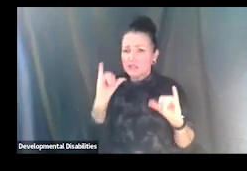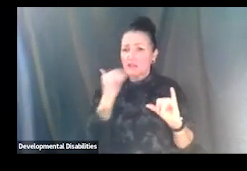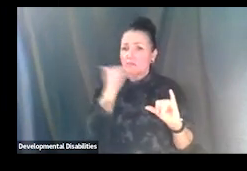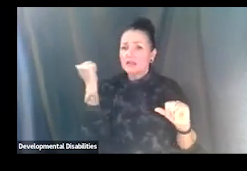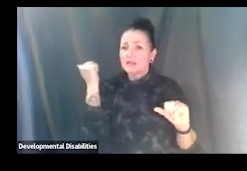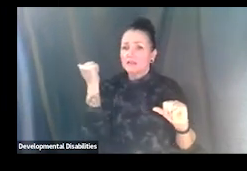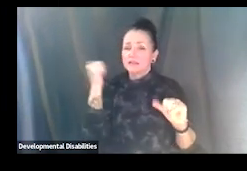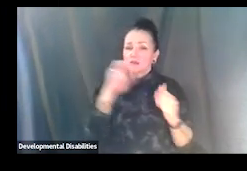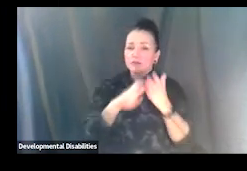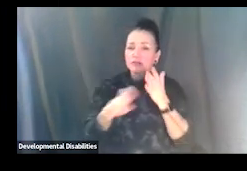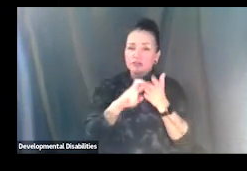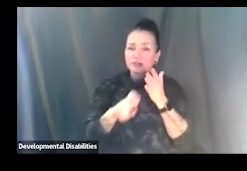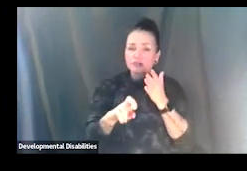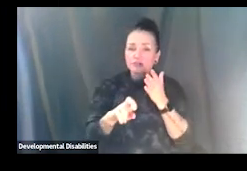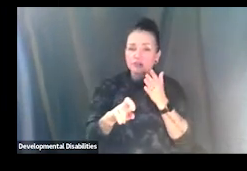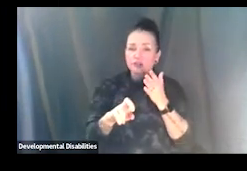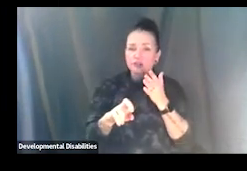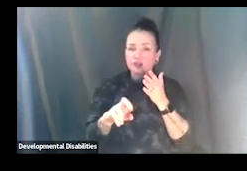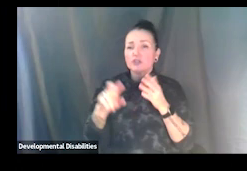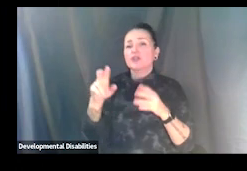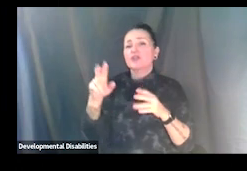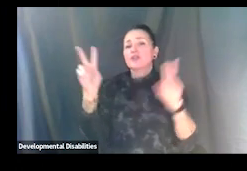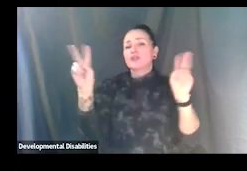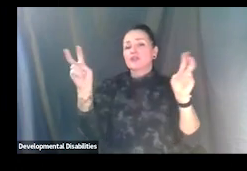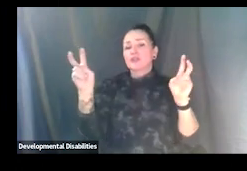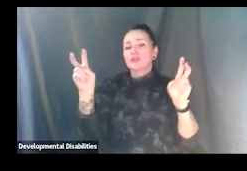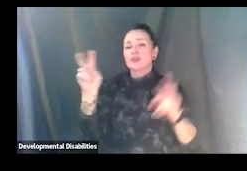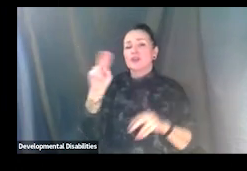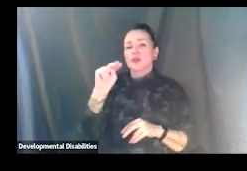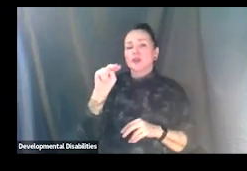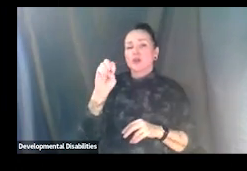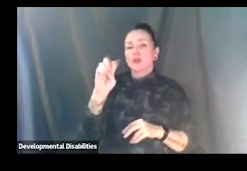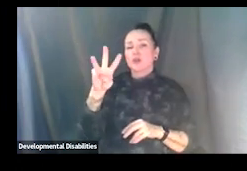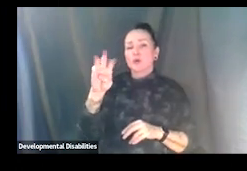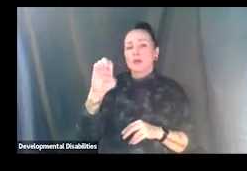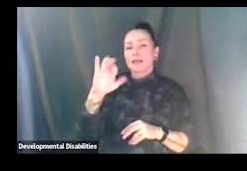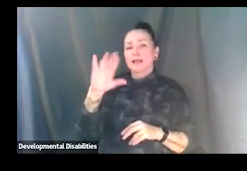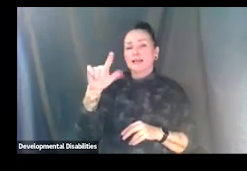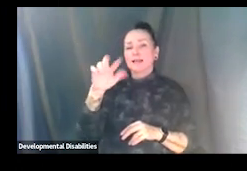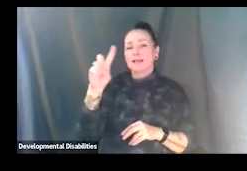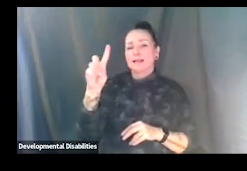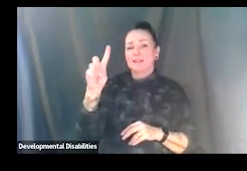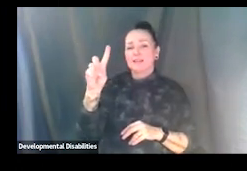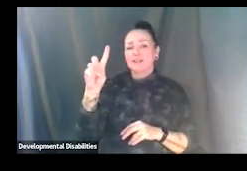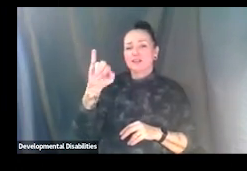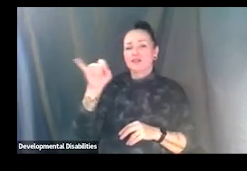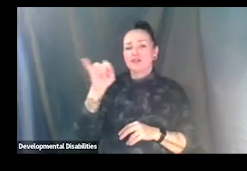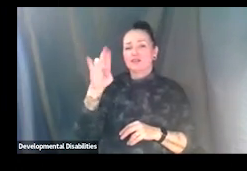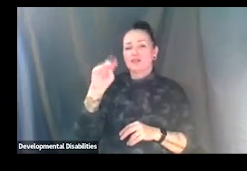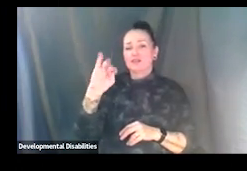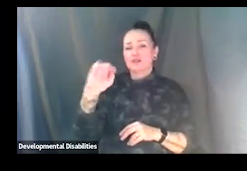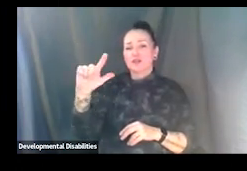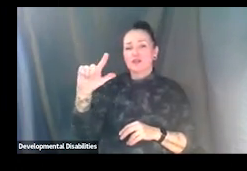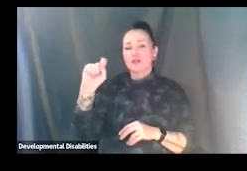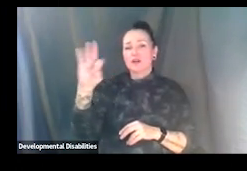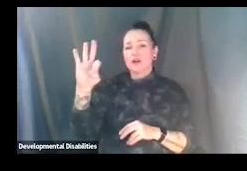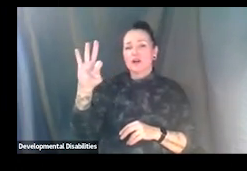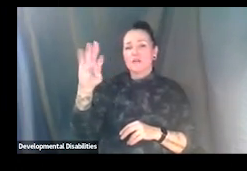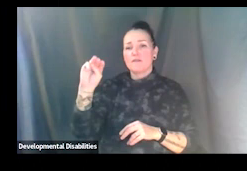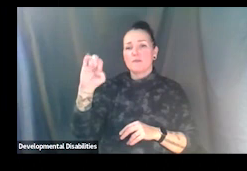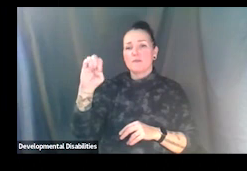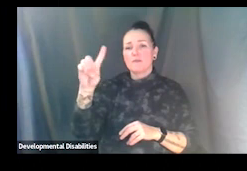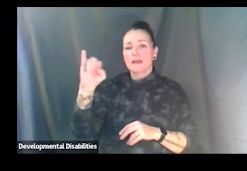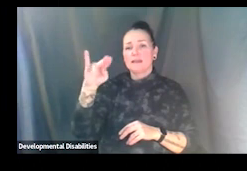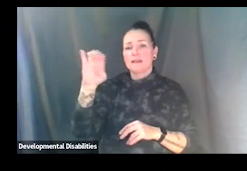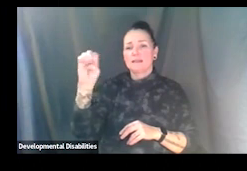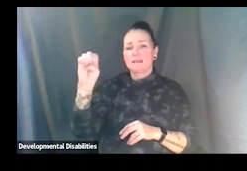Journal of Medicine. There were, I think, 8 or 9 universities in the United States participating. And so there were 2 groups of